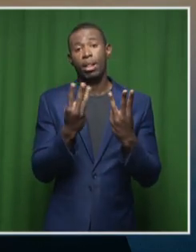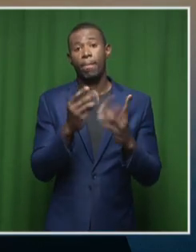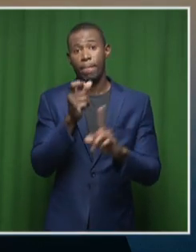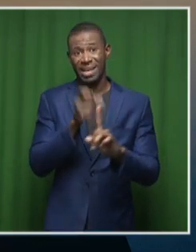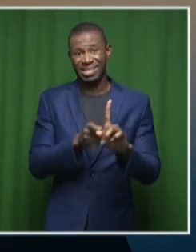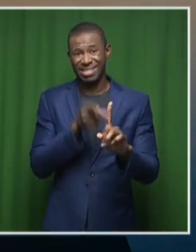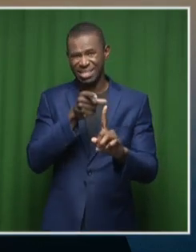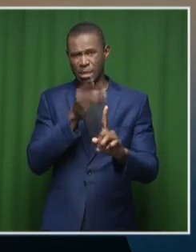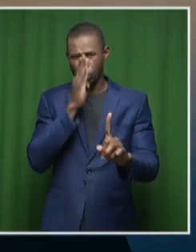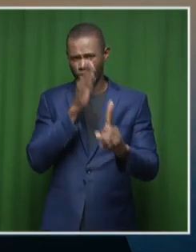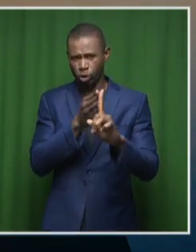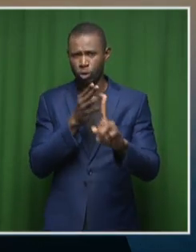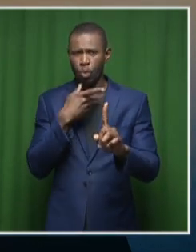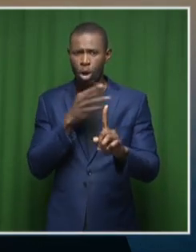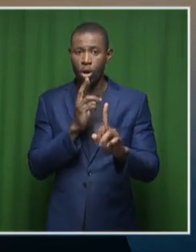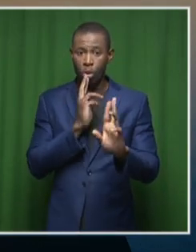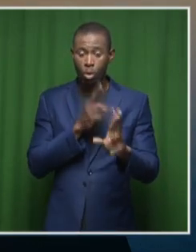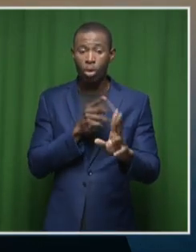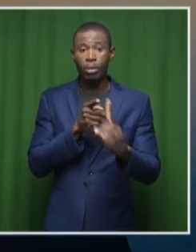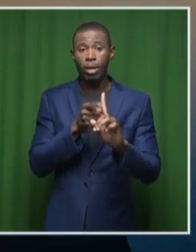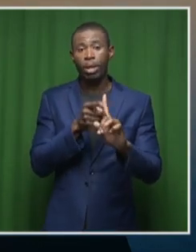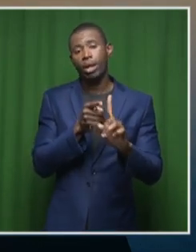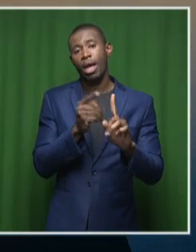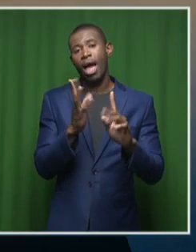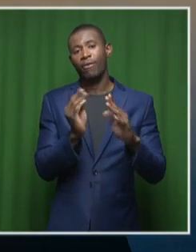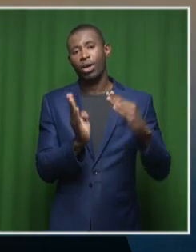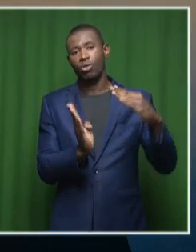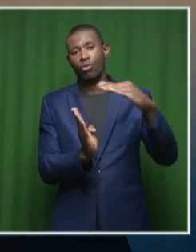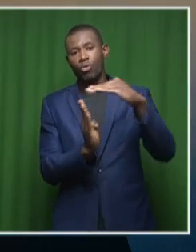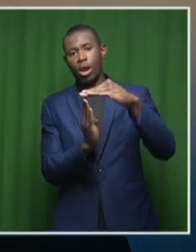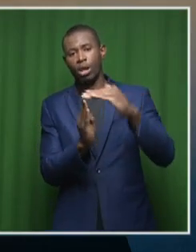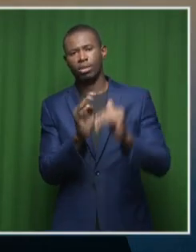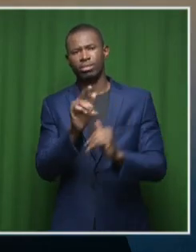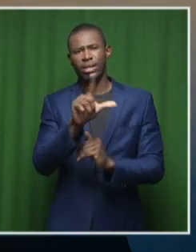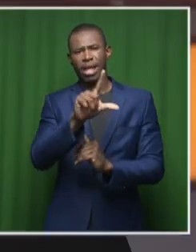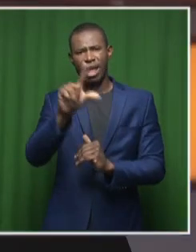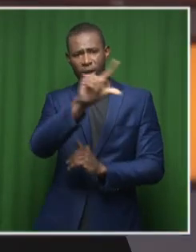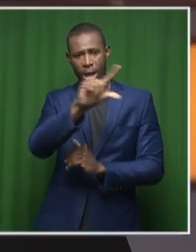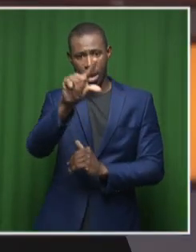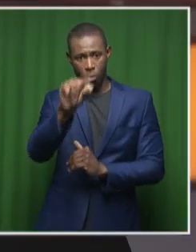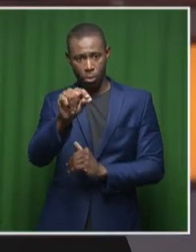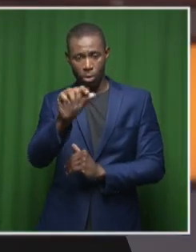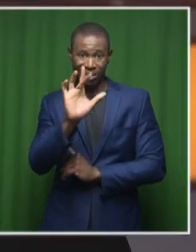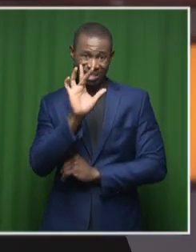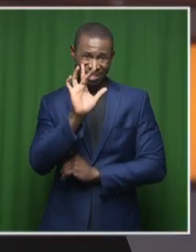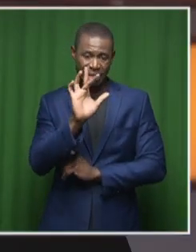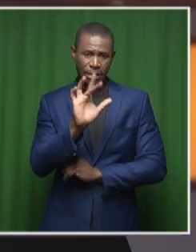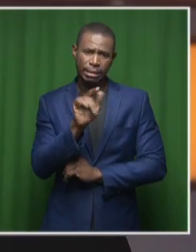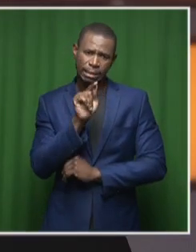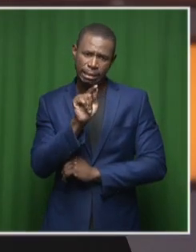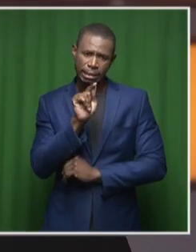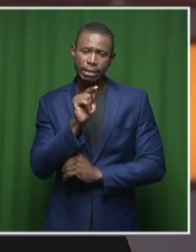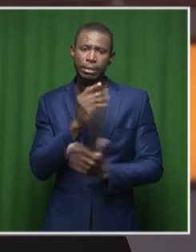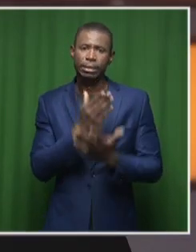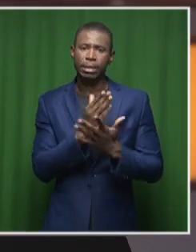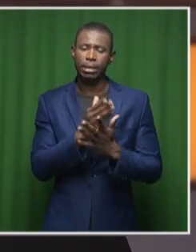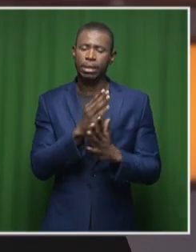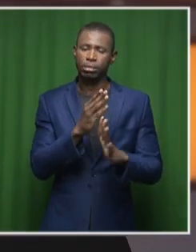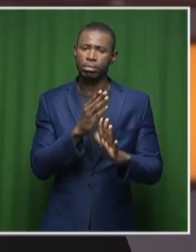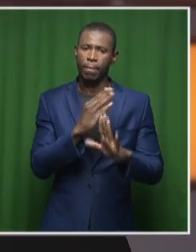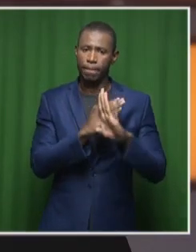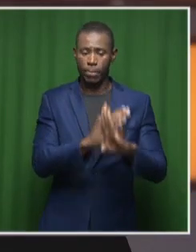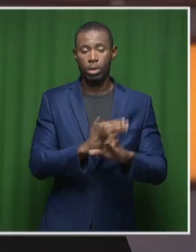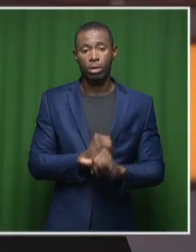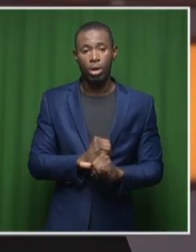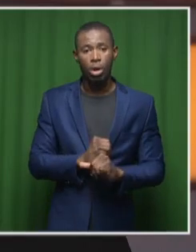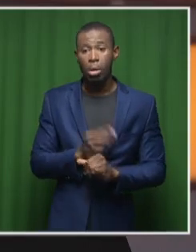you click on the arrow, and then it gives you the option to block that user as well. Okay, so when you say that you can link your child's account to